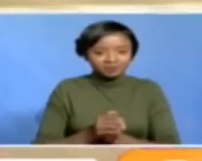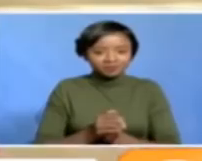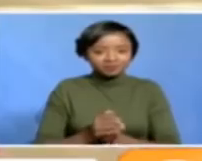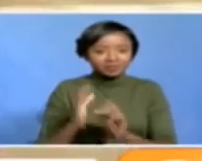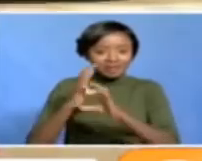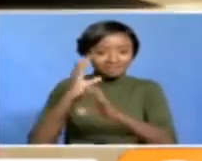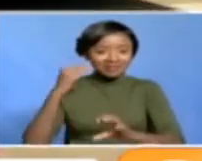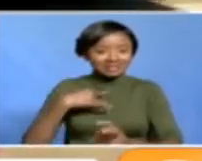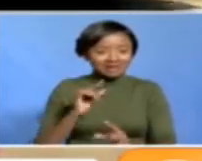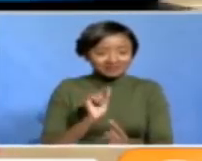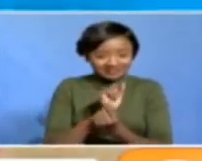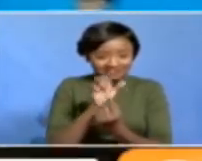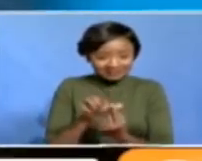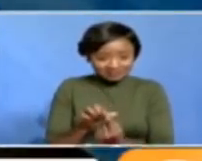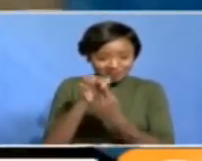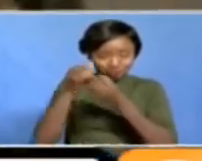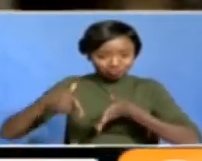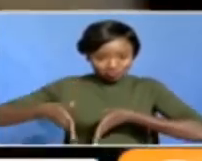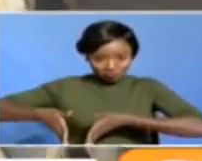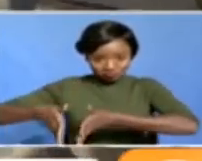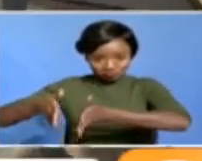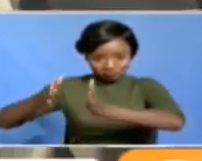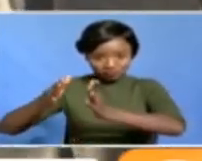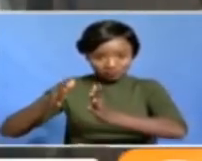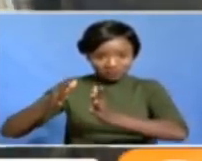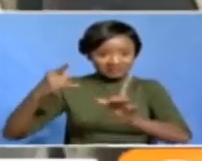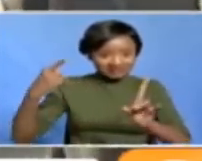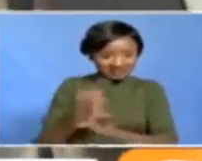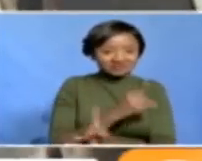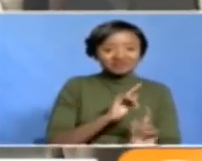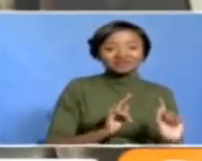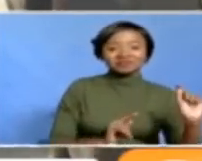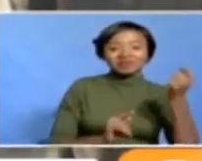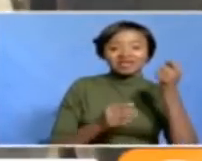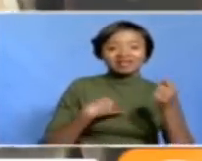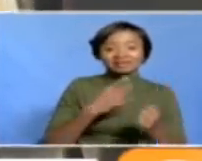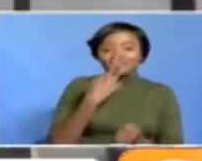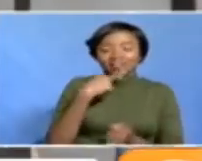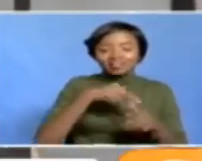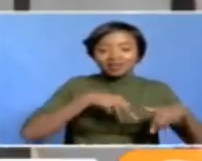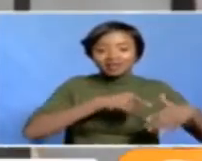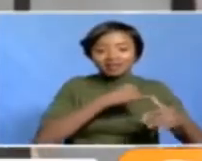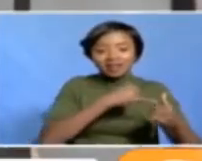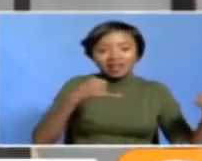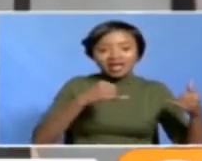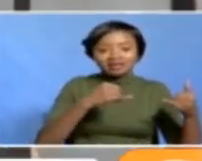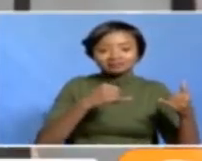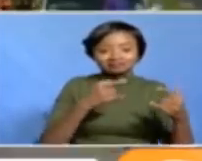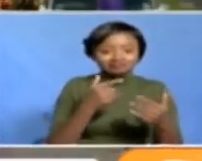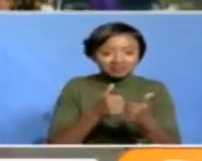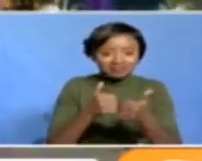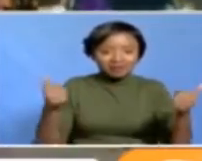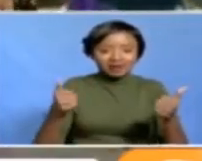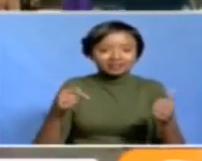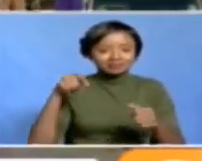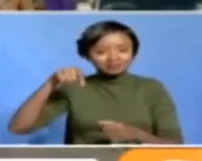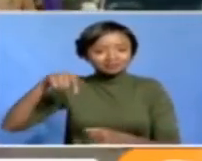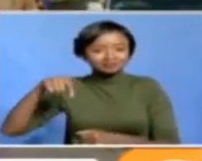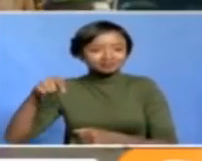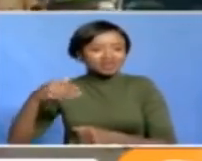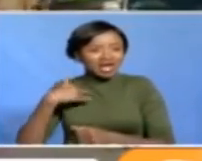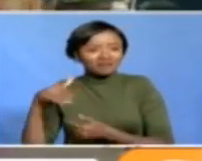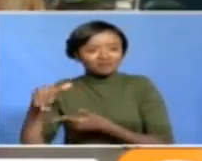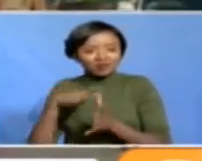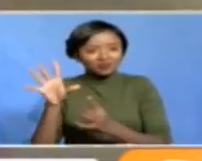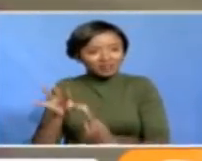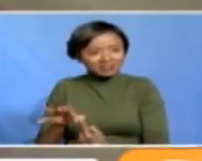have exclusive lanes on the road, unlike Kenya, where a red line distinguishes the BRT lane. Here, extra